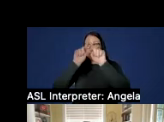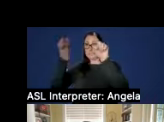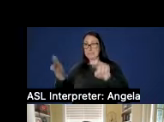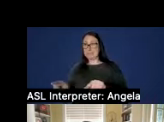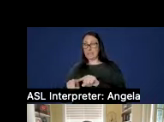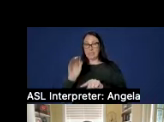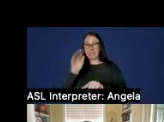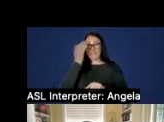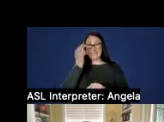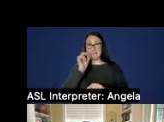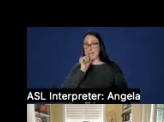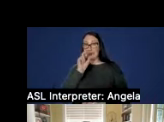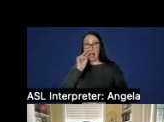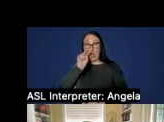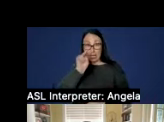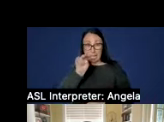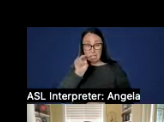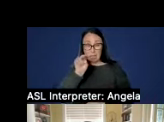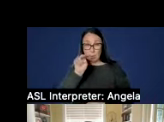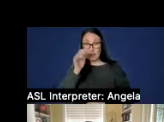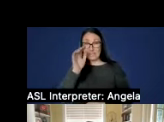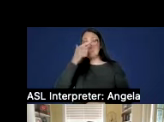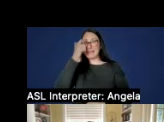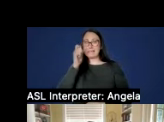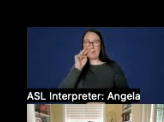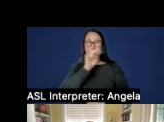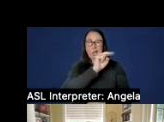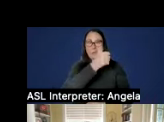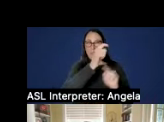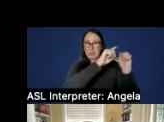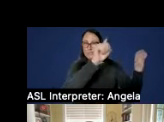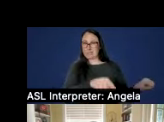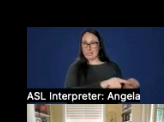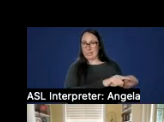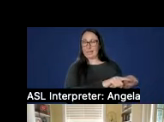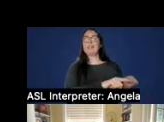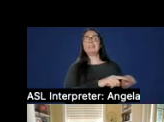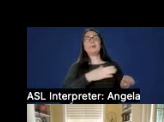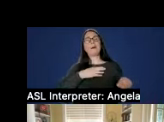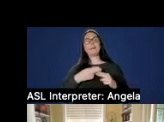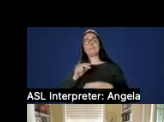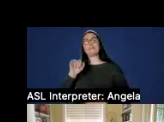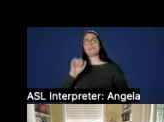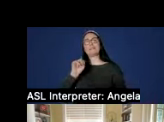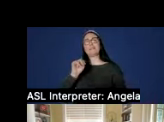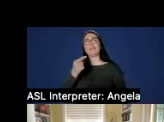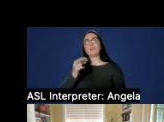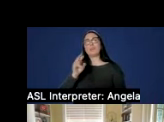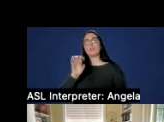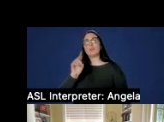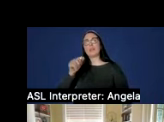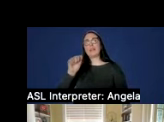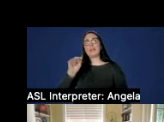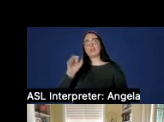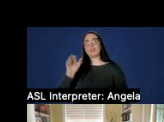looking at you, it's because I'm looking at my other screen. My name is Ingrid Anderson. I am the National Policy Director